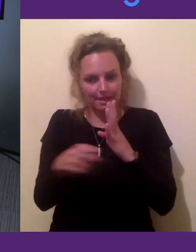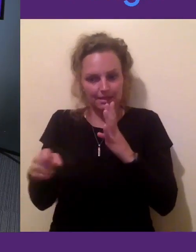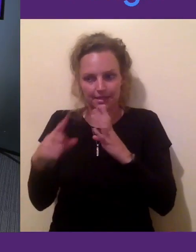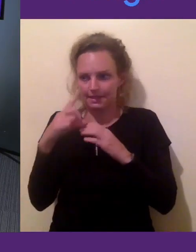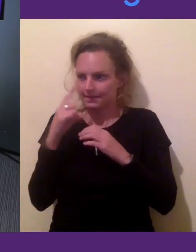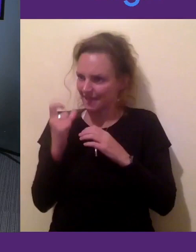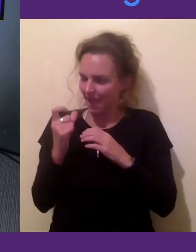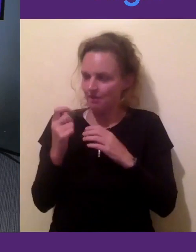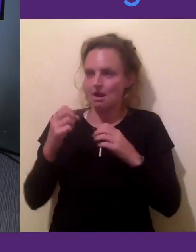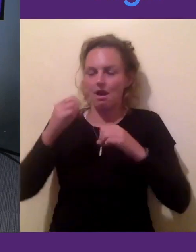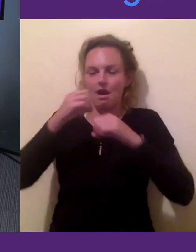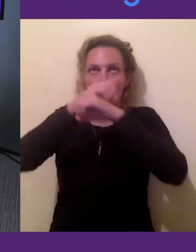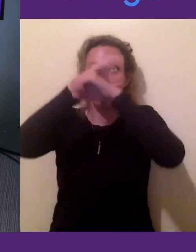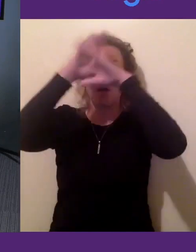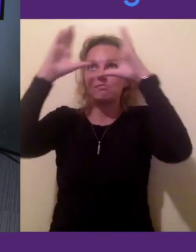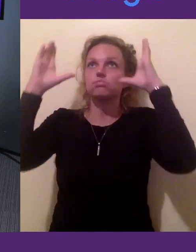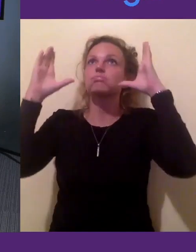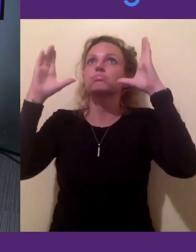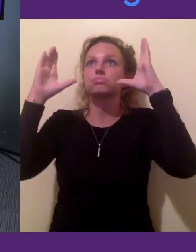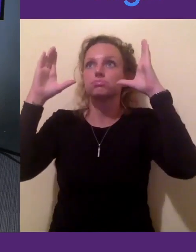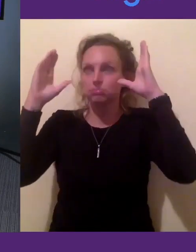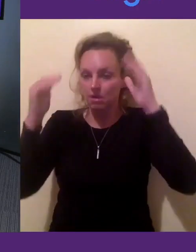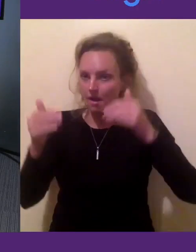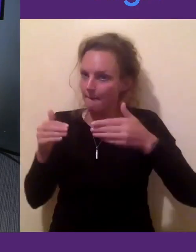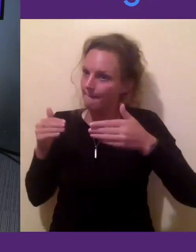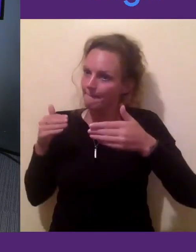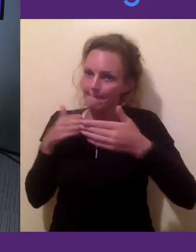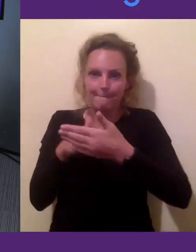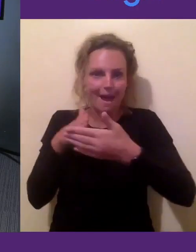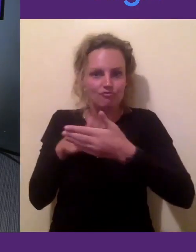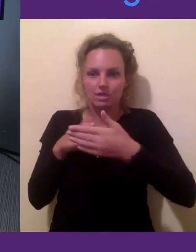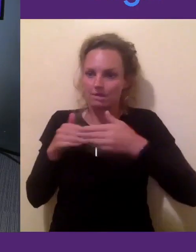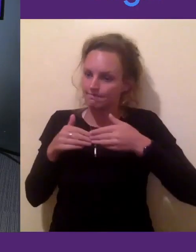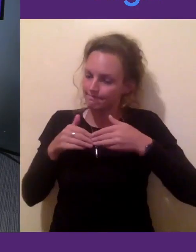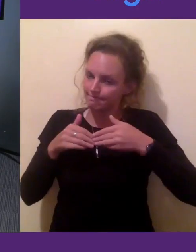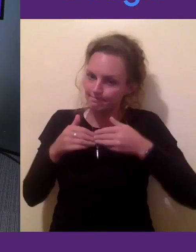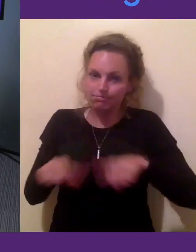is needed within almost any design.